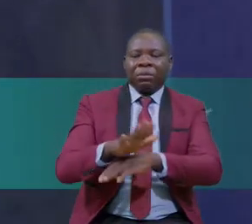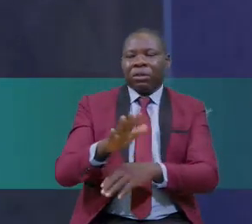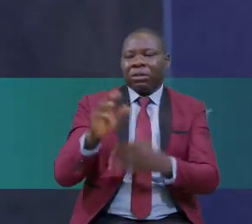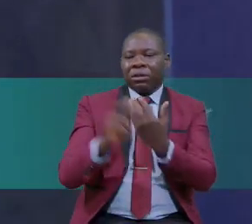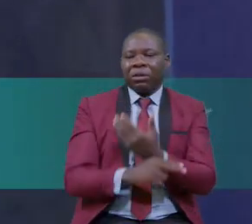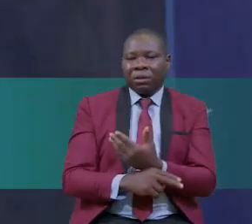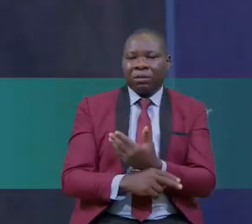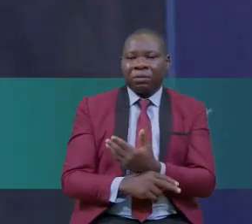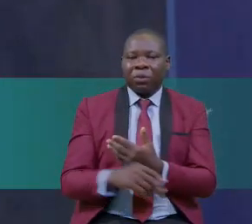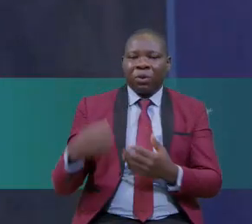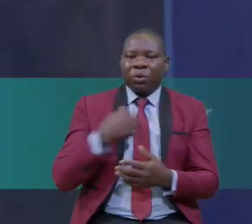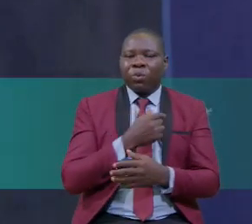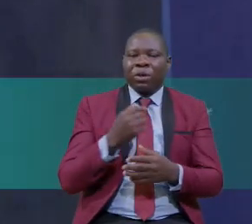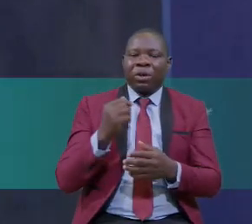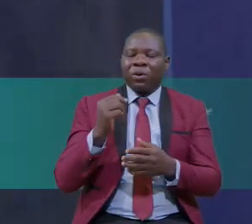fruitlessness, we conquer.